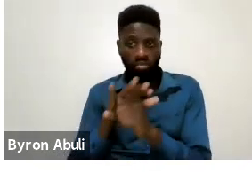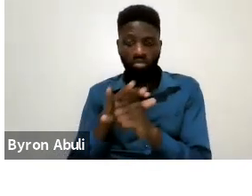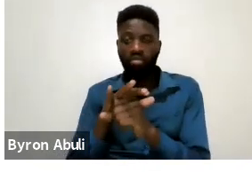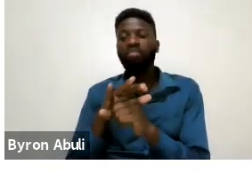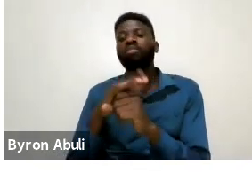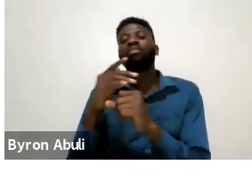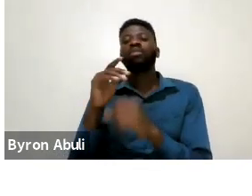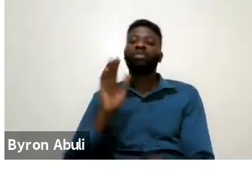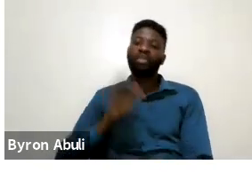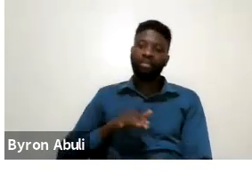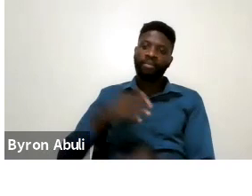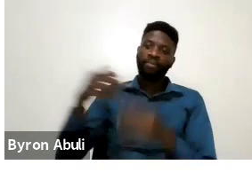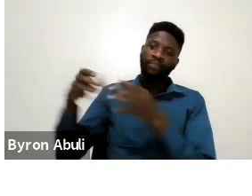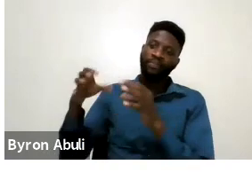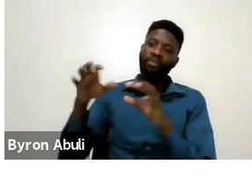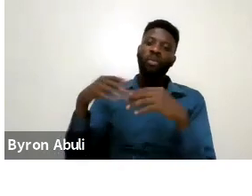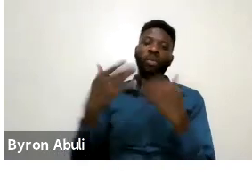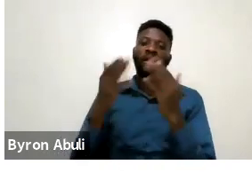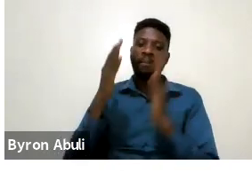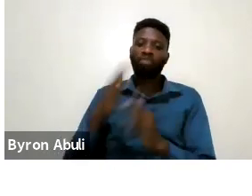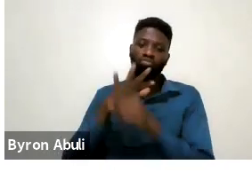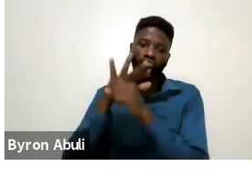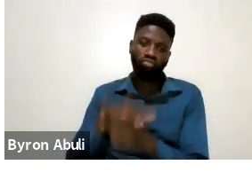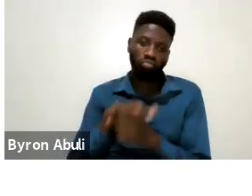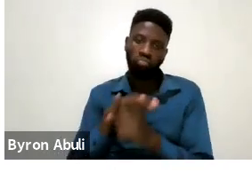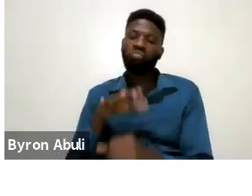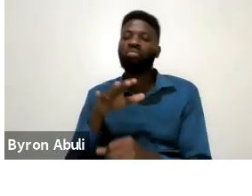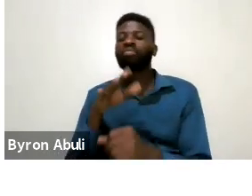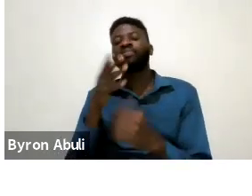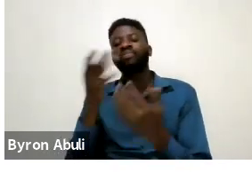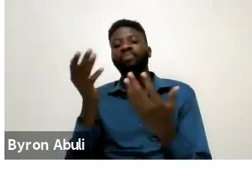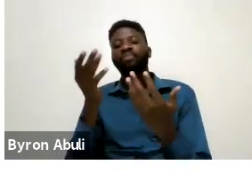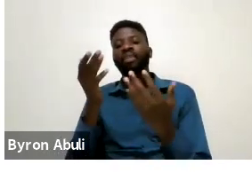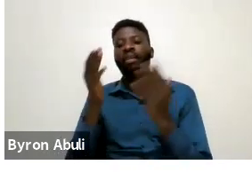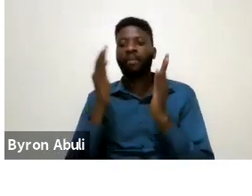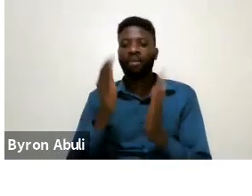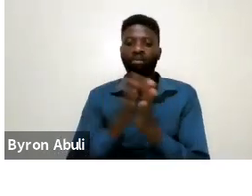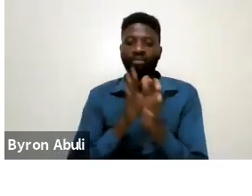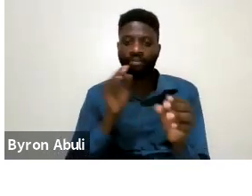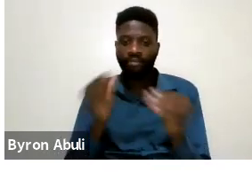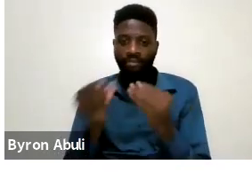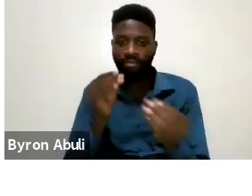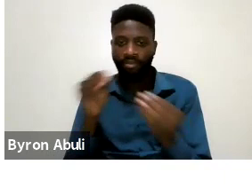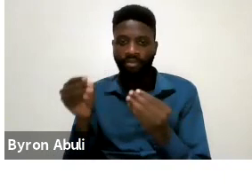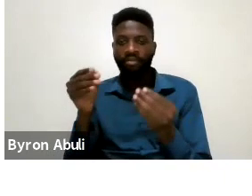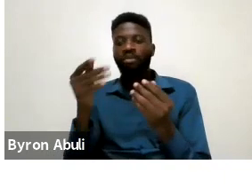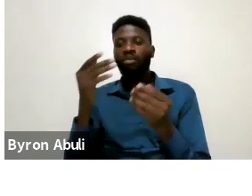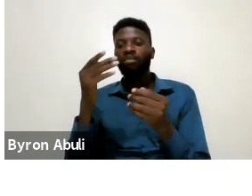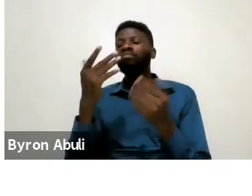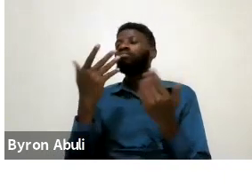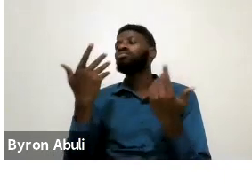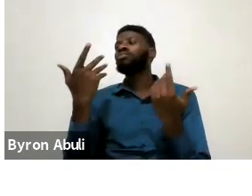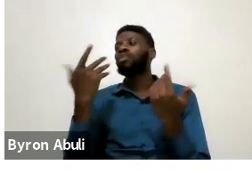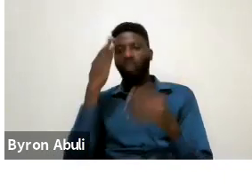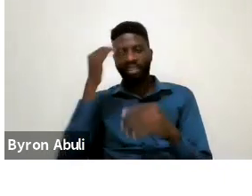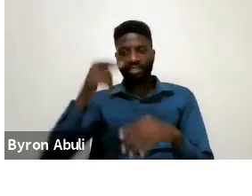gender, or somebody who is prejudiced against persons with disabilities because able-bodied. So it's